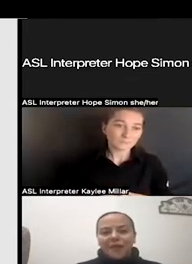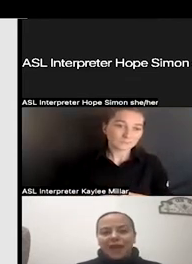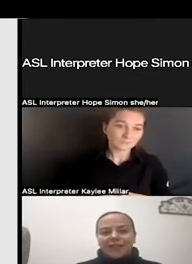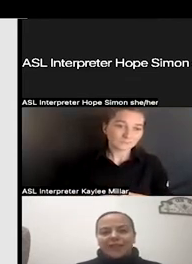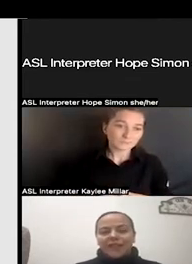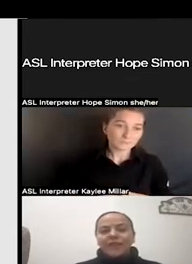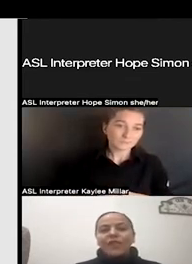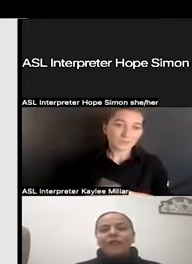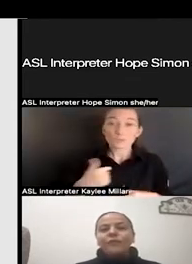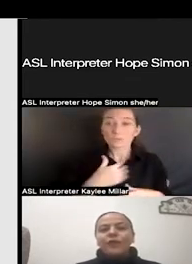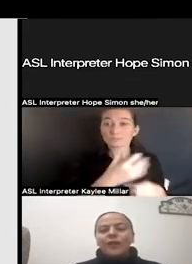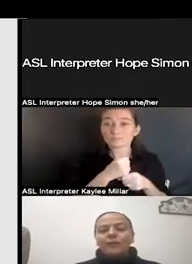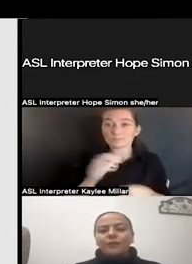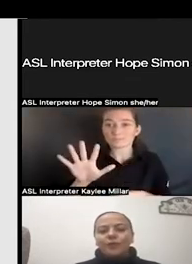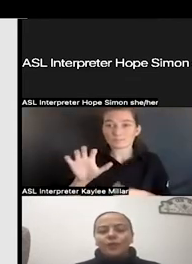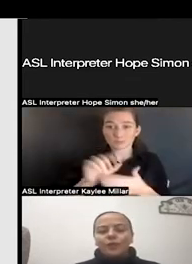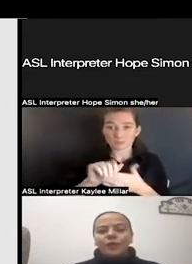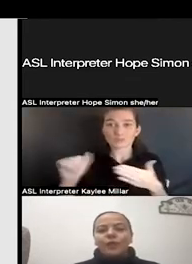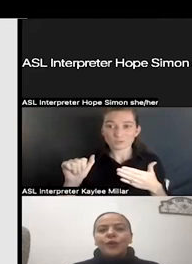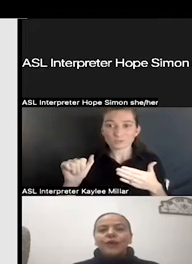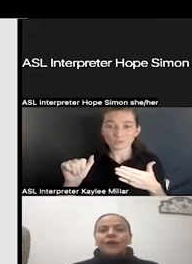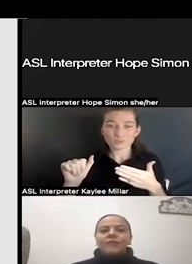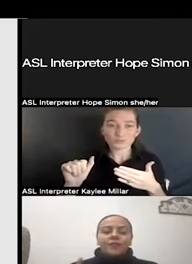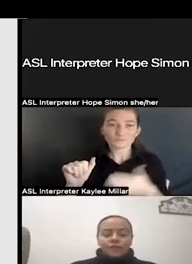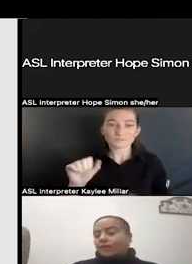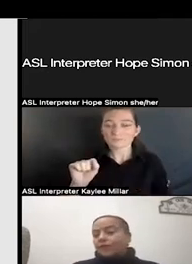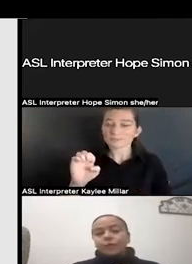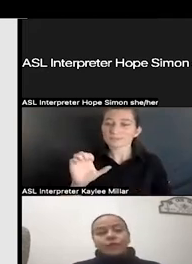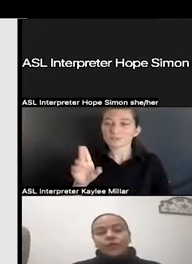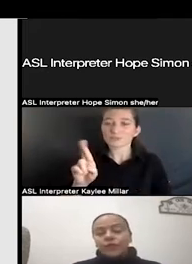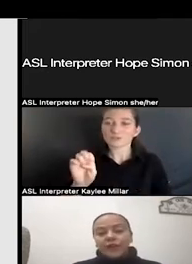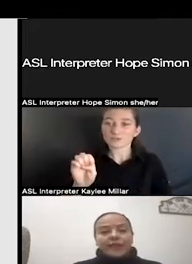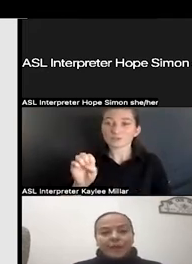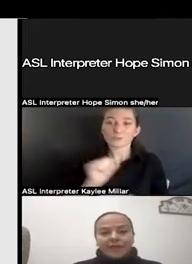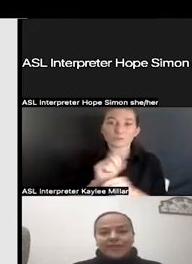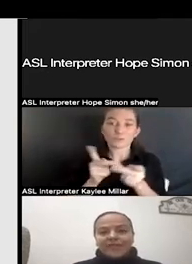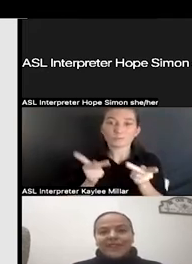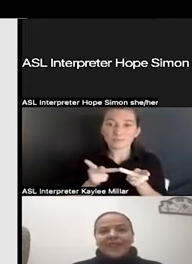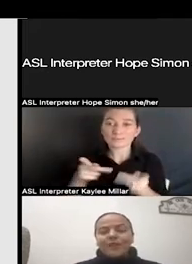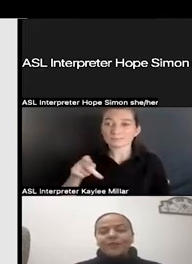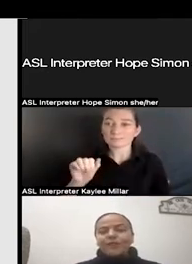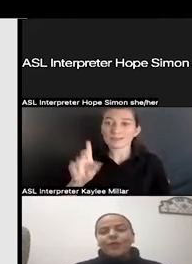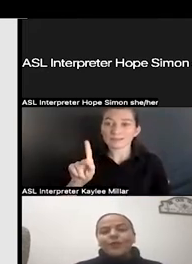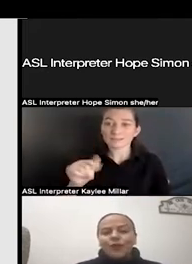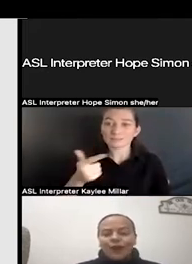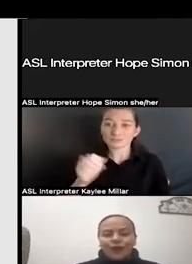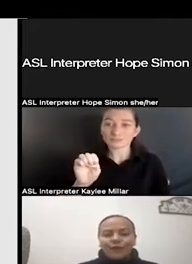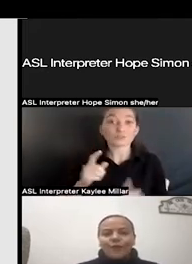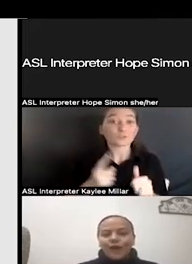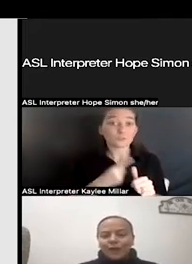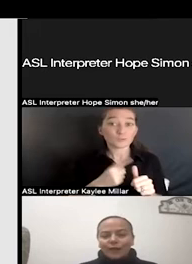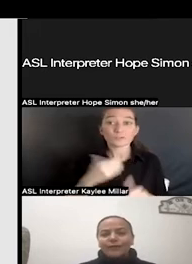Clinic package. And with that, we were able to, first of all, secure filing cabinets and make sure those